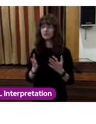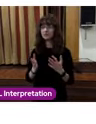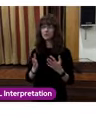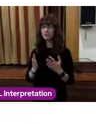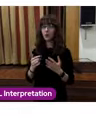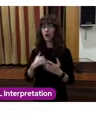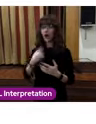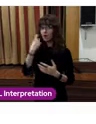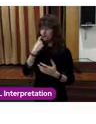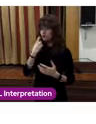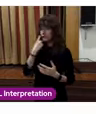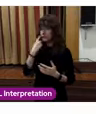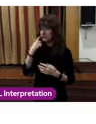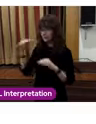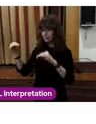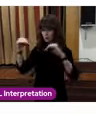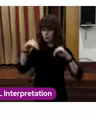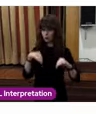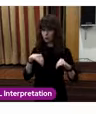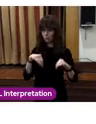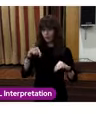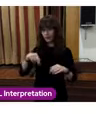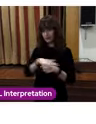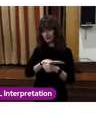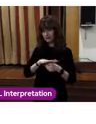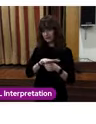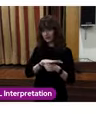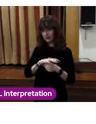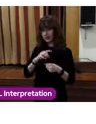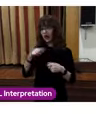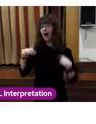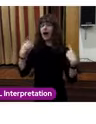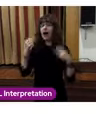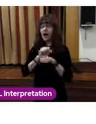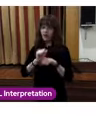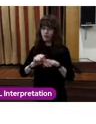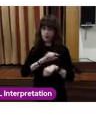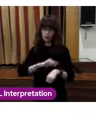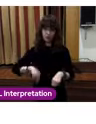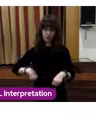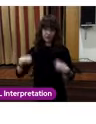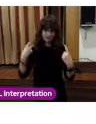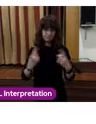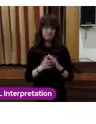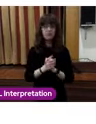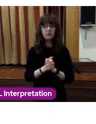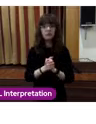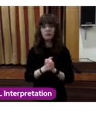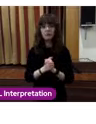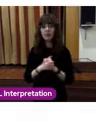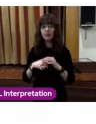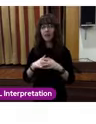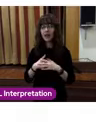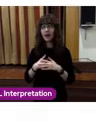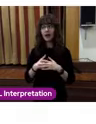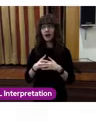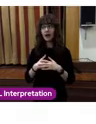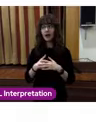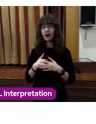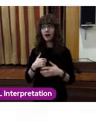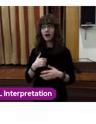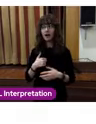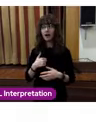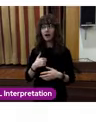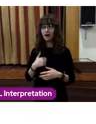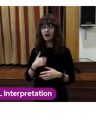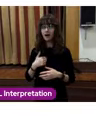I recently just moved to the district, but I do a lot of work in the community. And there is a really large